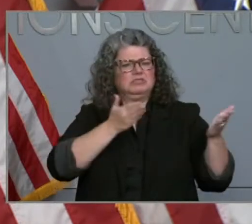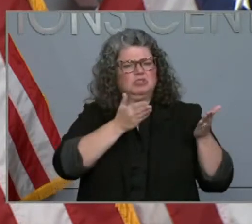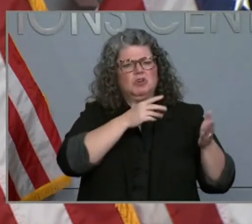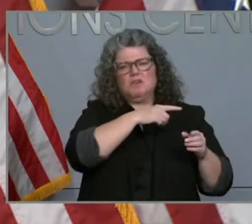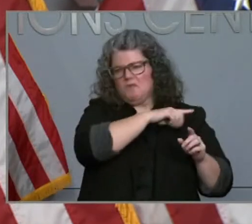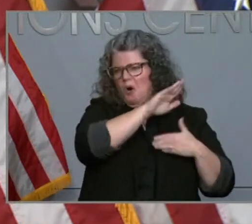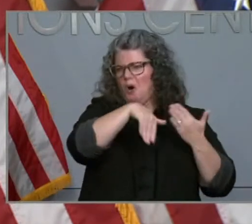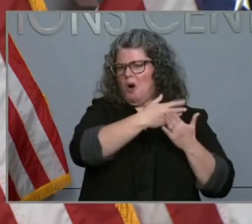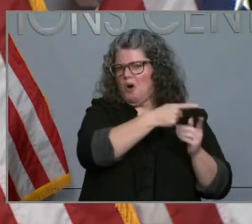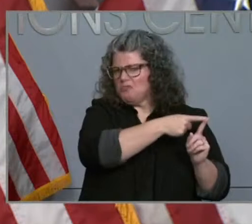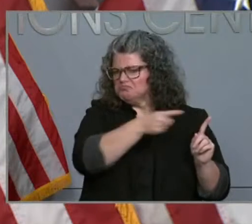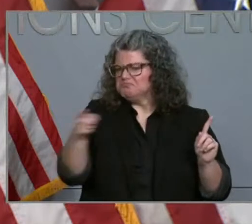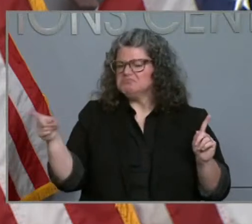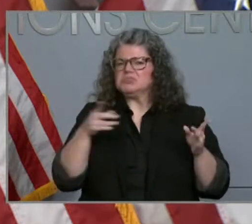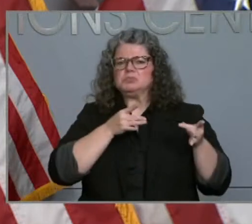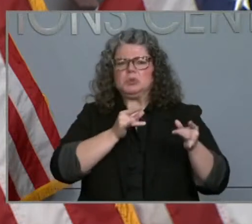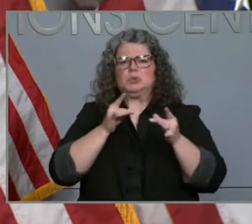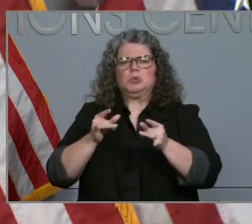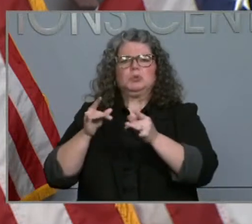election day polling places.